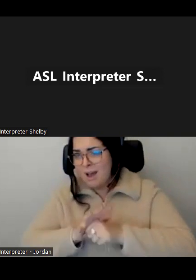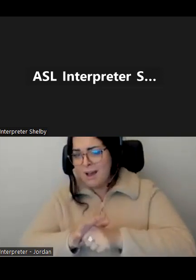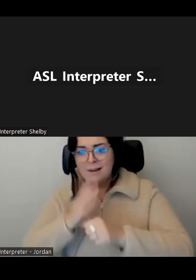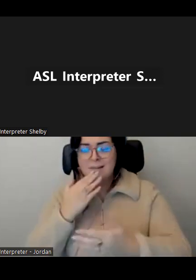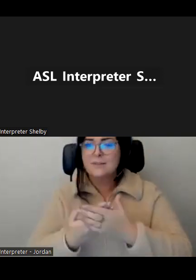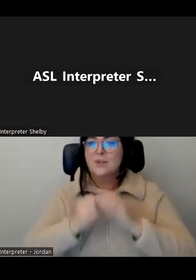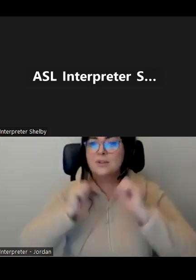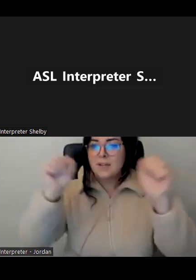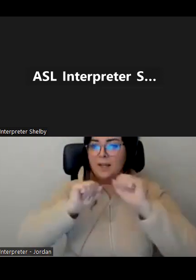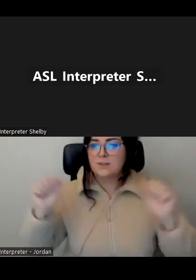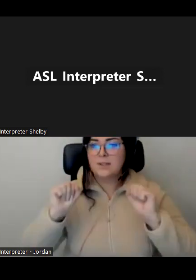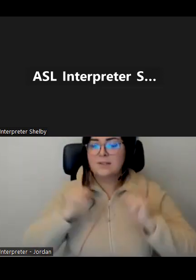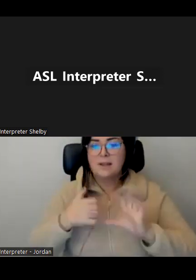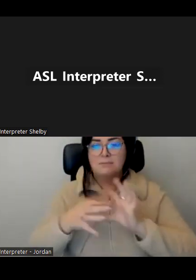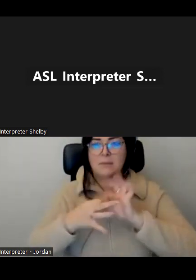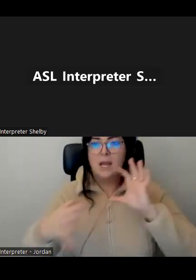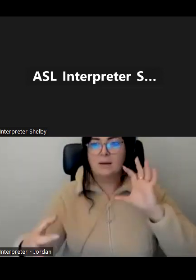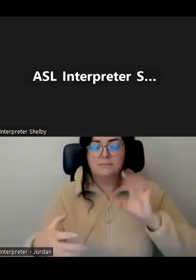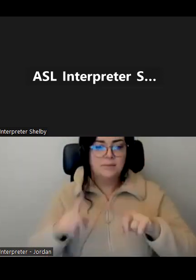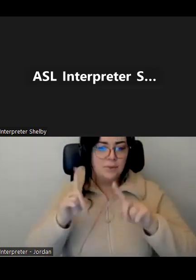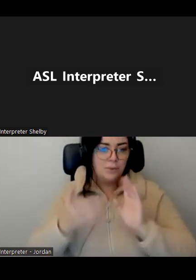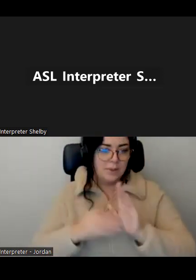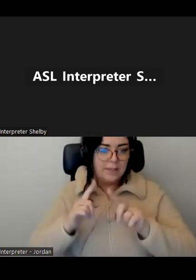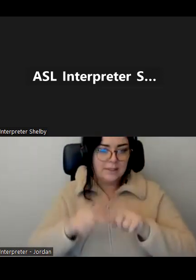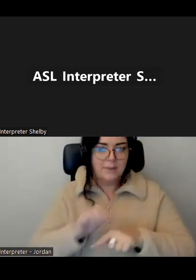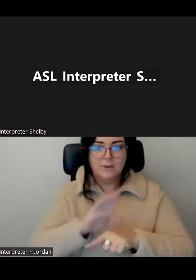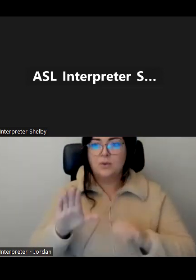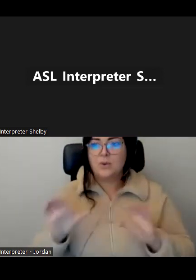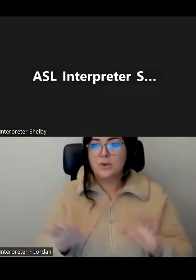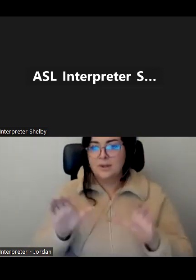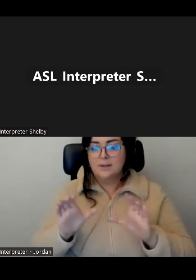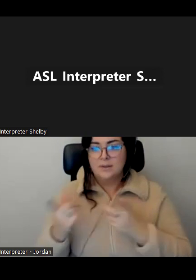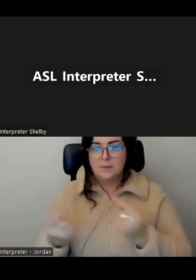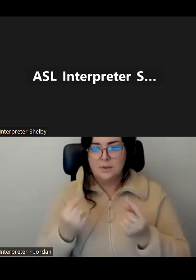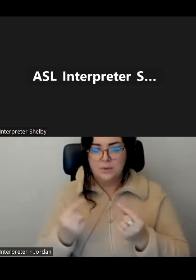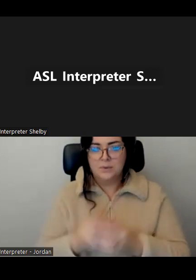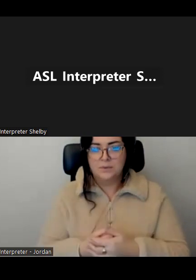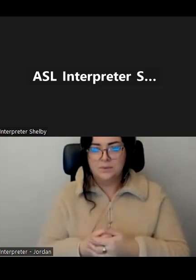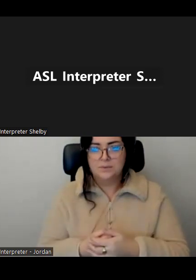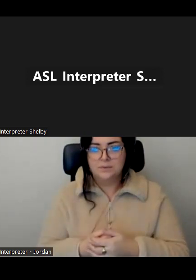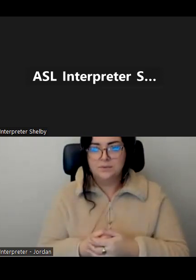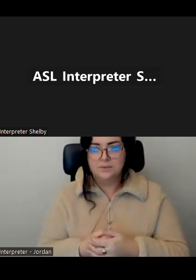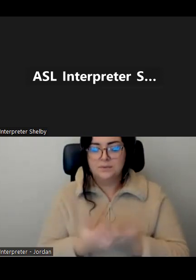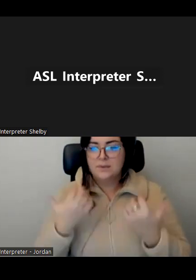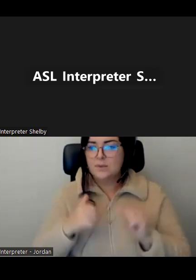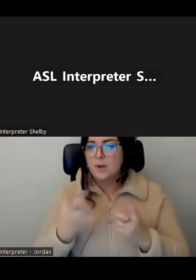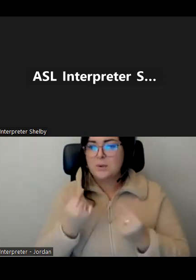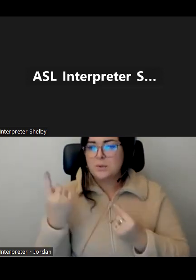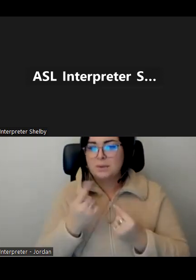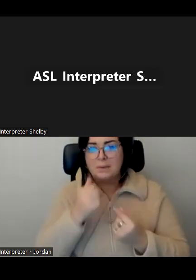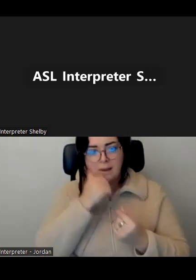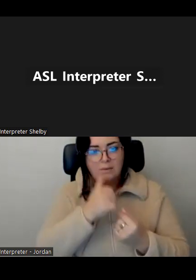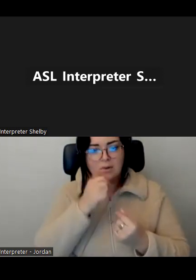good release, depending on the activities that you do. And again, trying to do something every day or a few times a